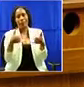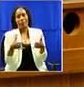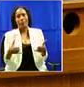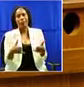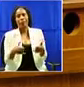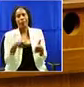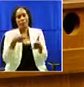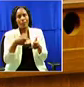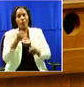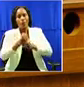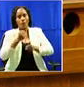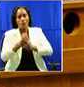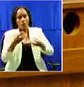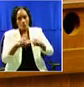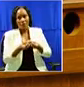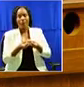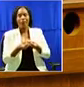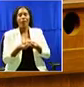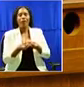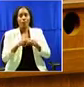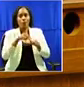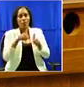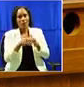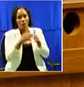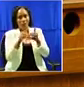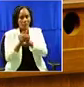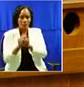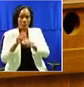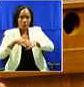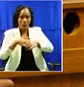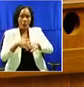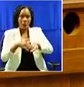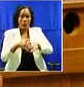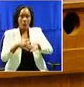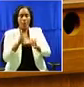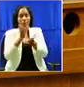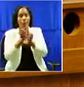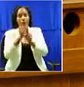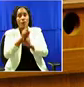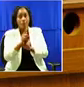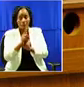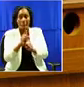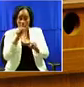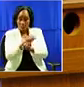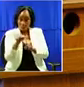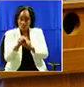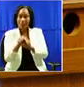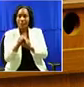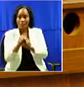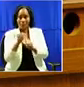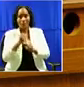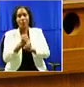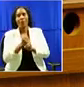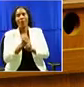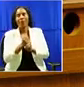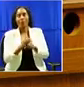that we will be working with our social partners on to ensure that we do implement. A